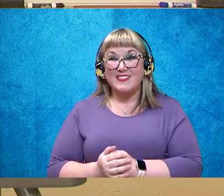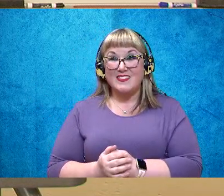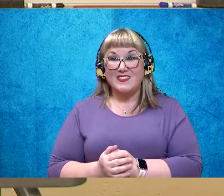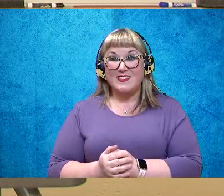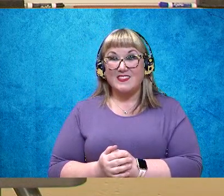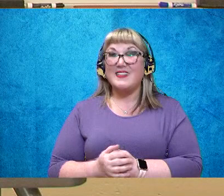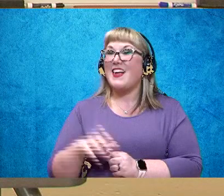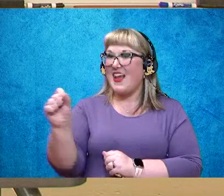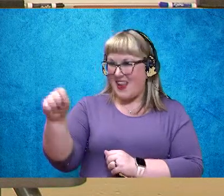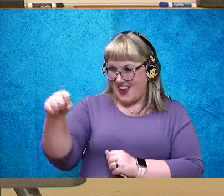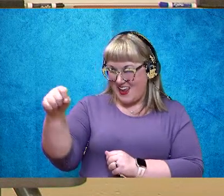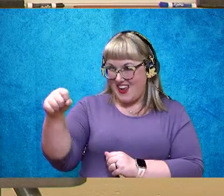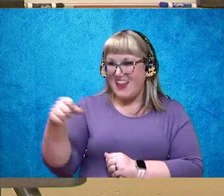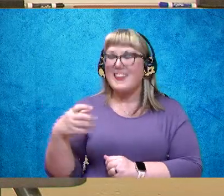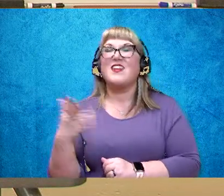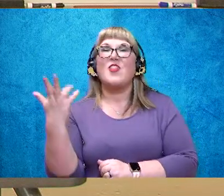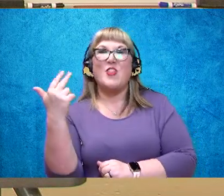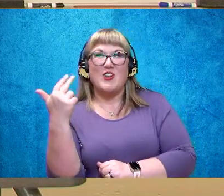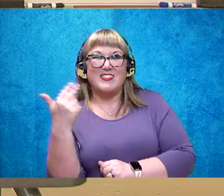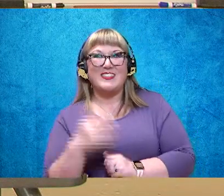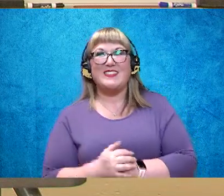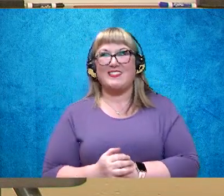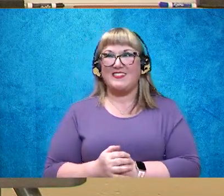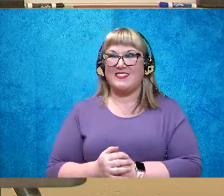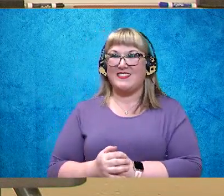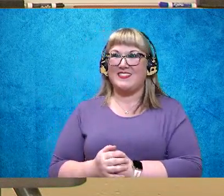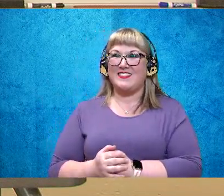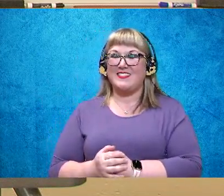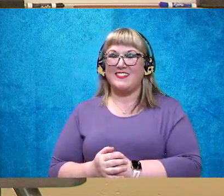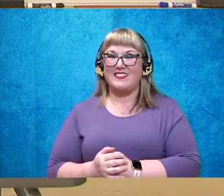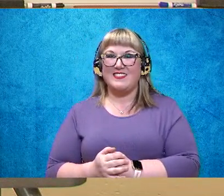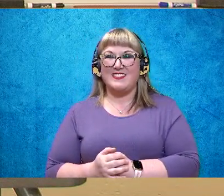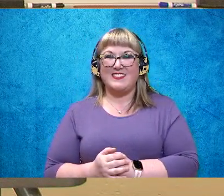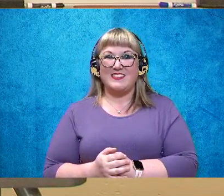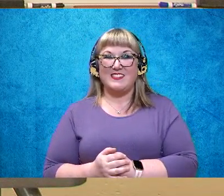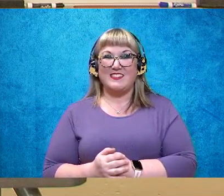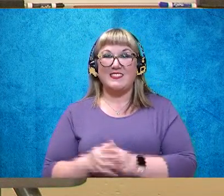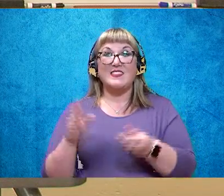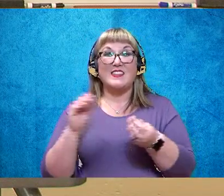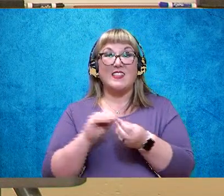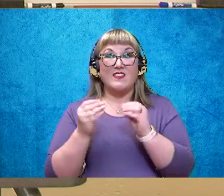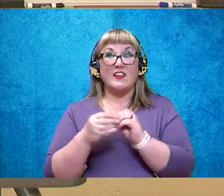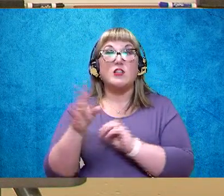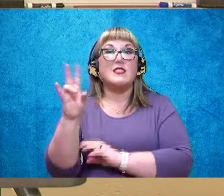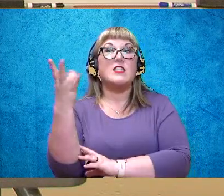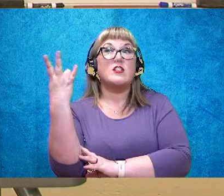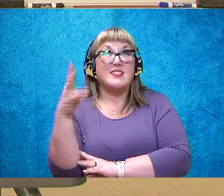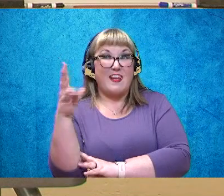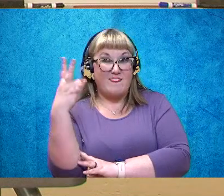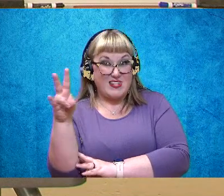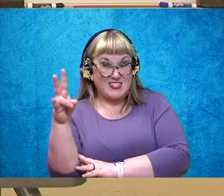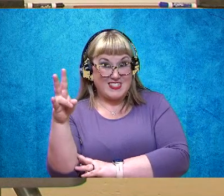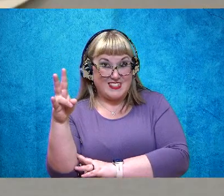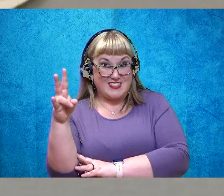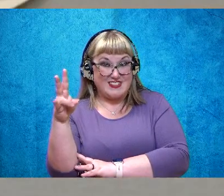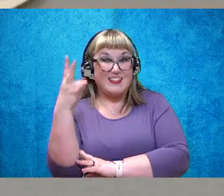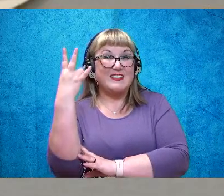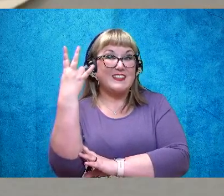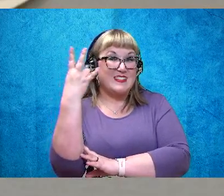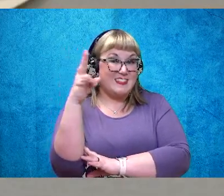Number 13, that's it. All right, how about number 17?